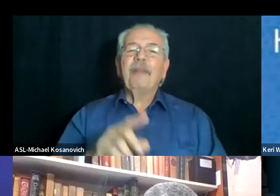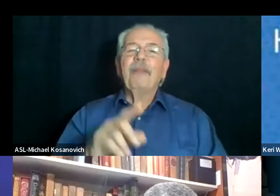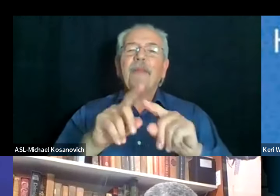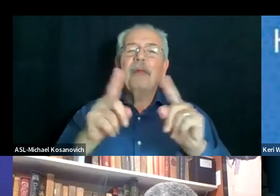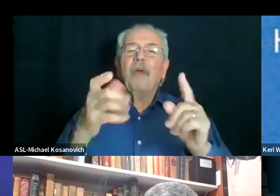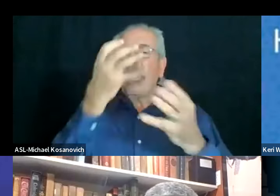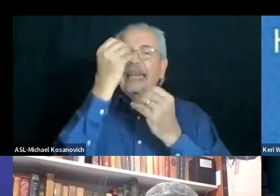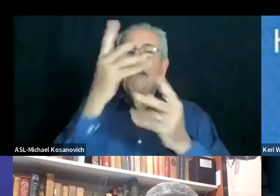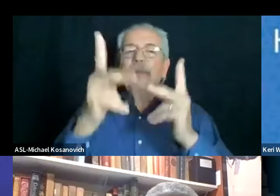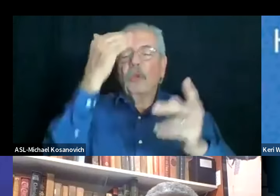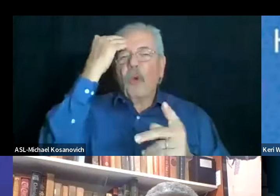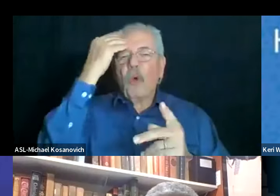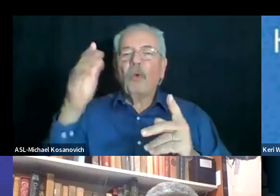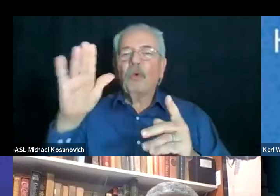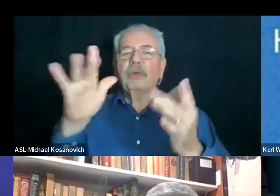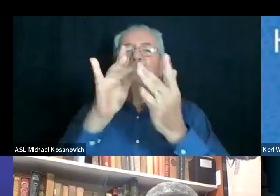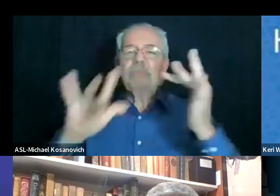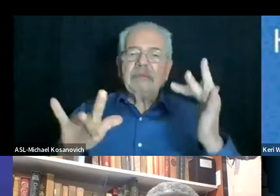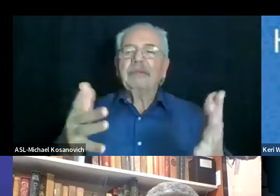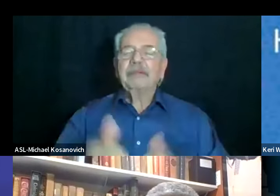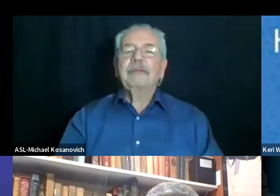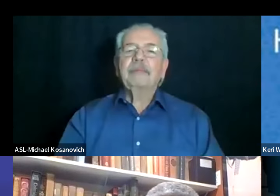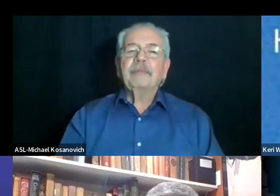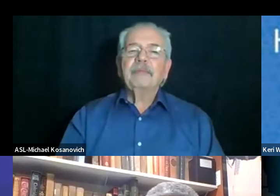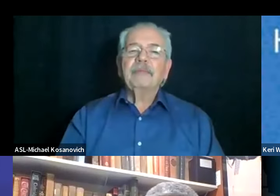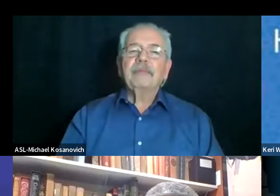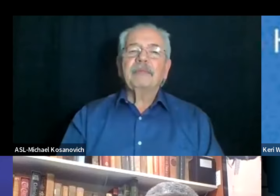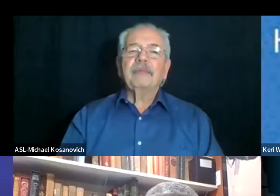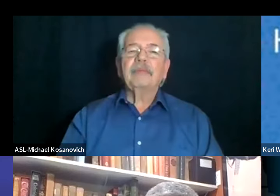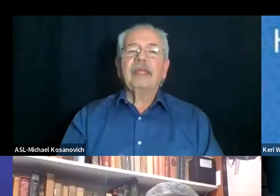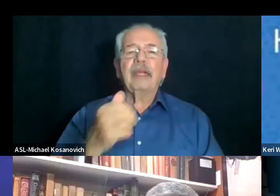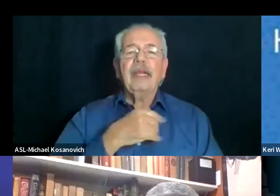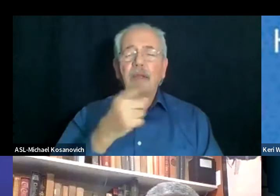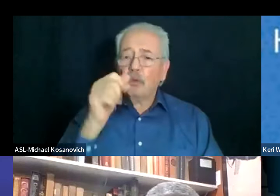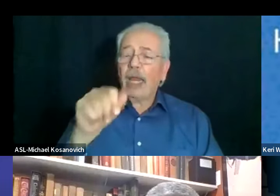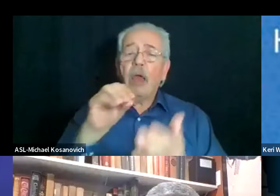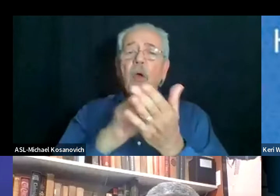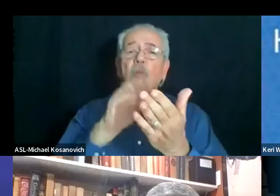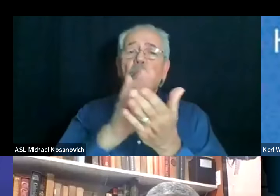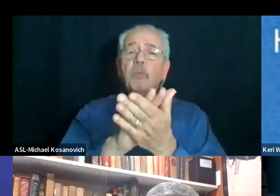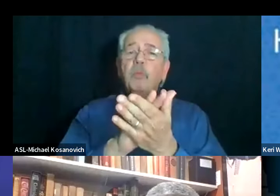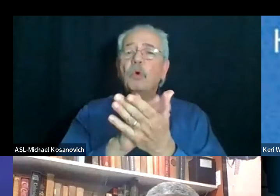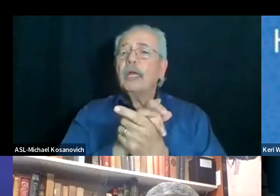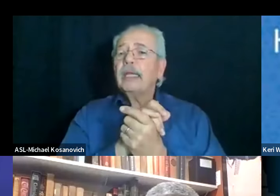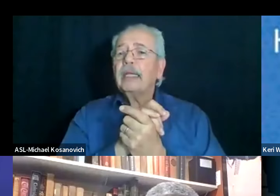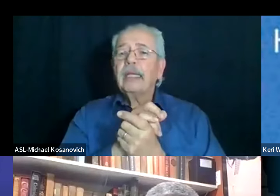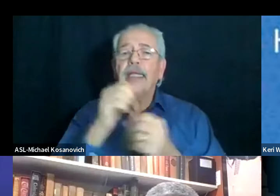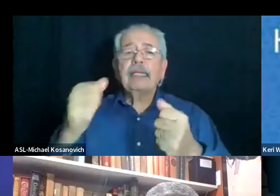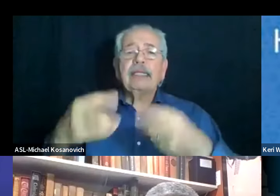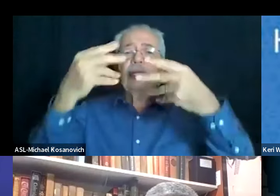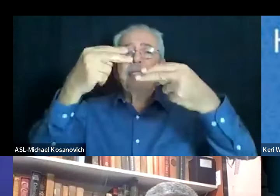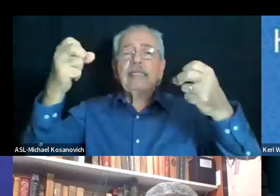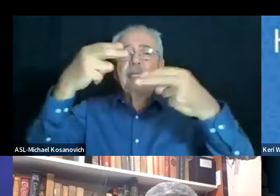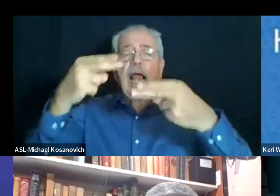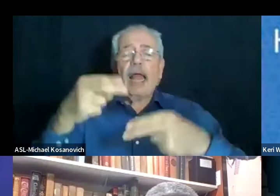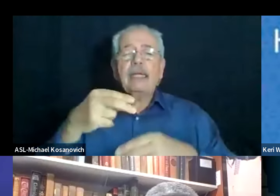just wanted to let folks know in case they were concerned about that. Liz, if you could put the agenda slides back up, I'll just walk us